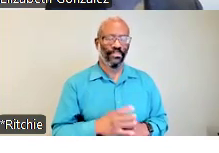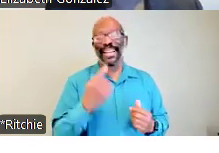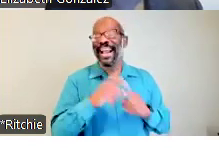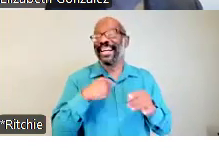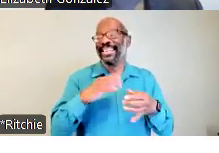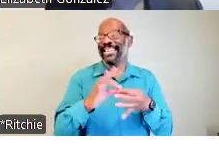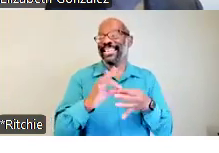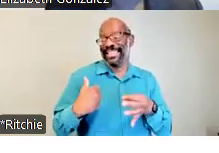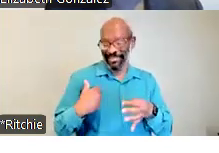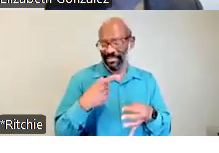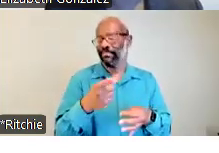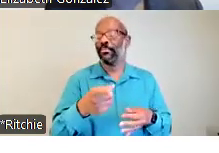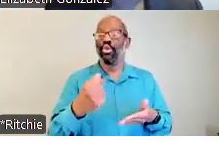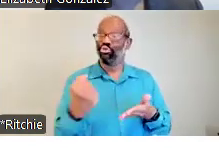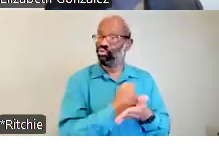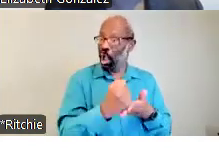your debt.